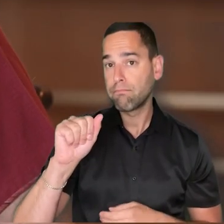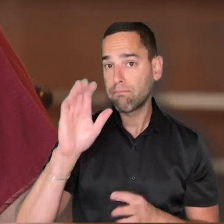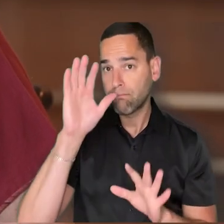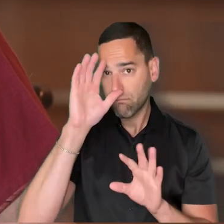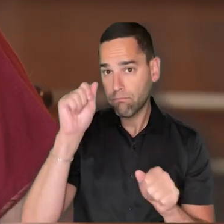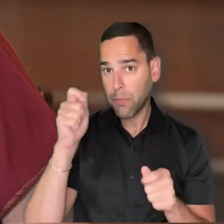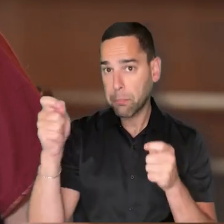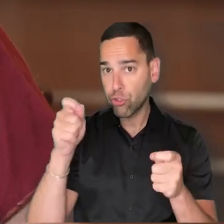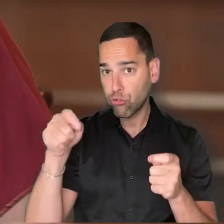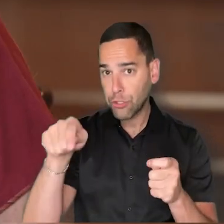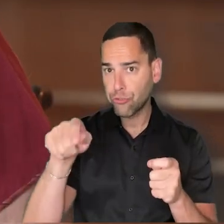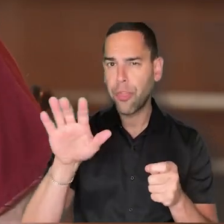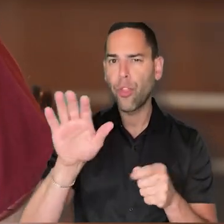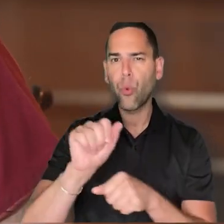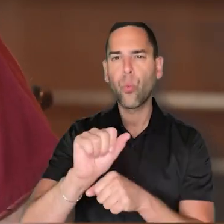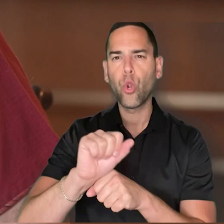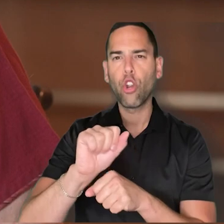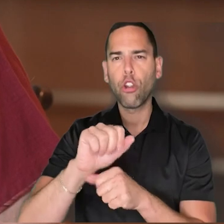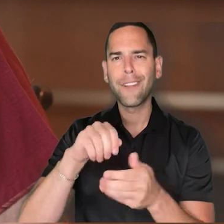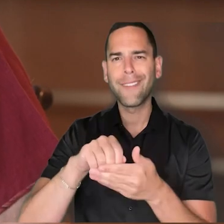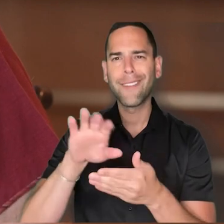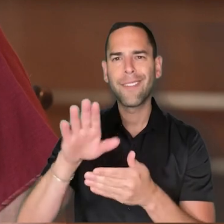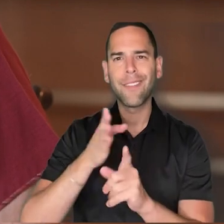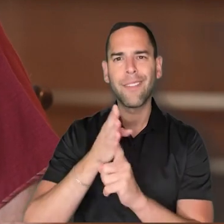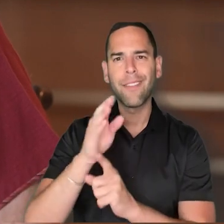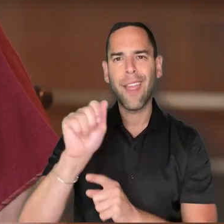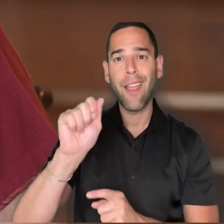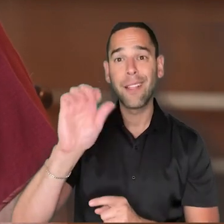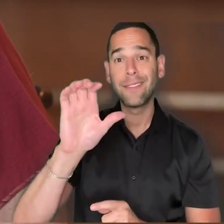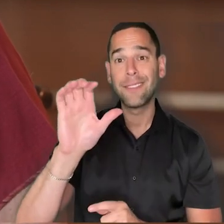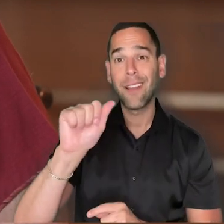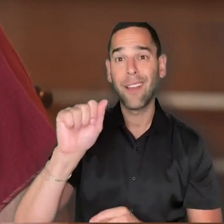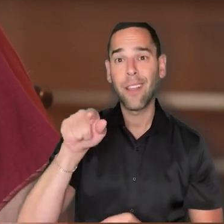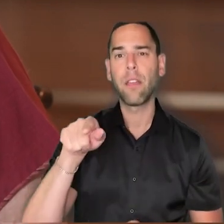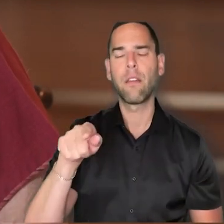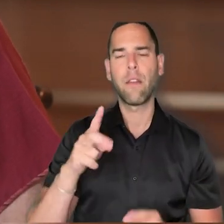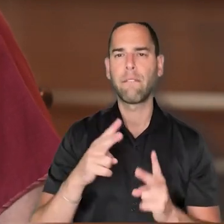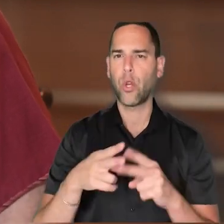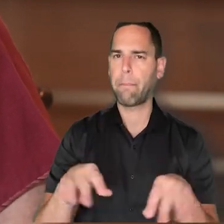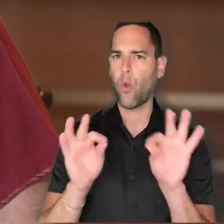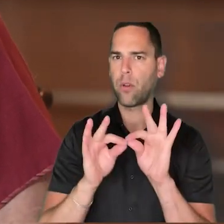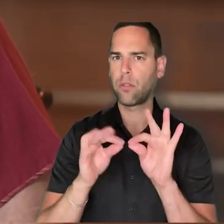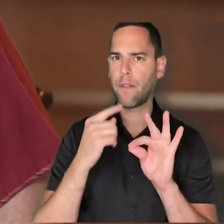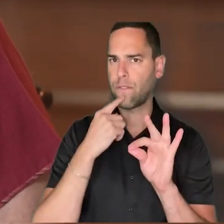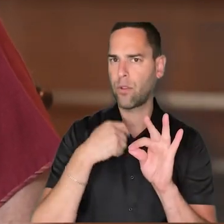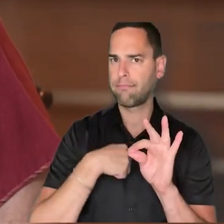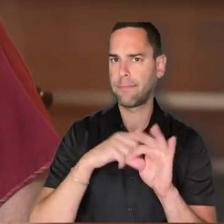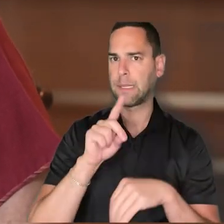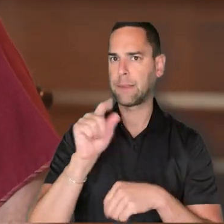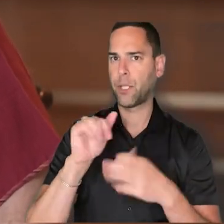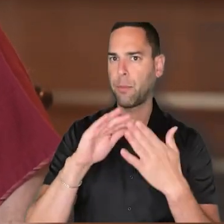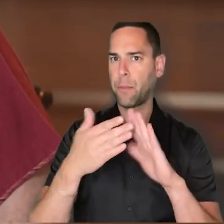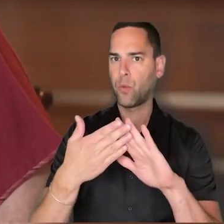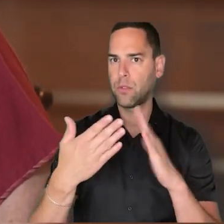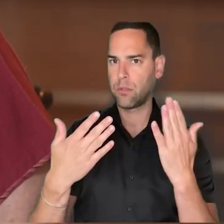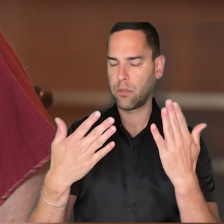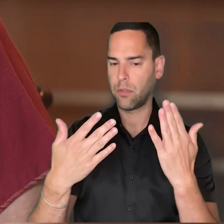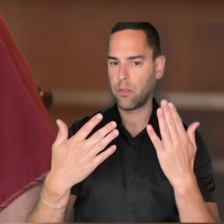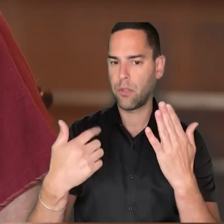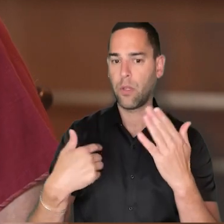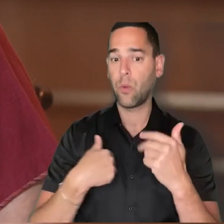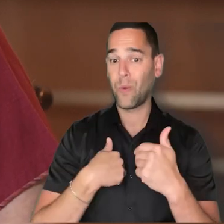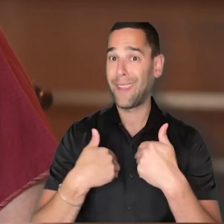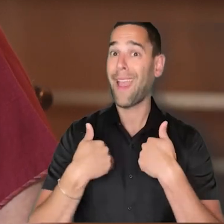Obama administration, the work that they did in the area with the ACA, very important. I think the disability